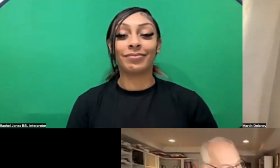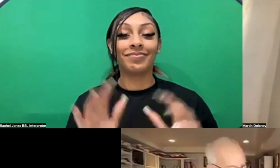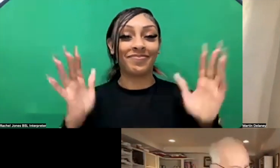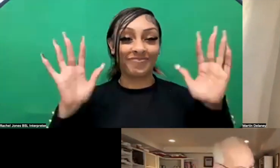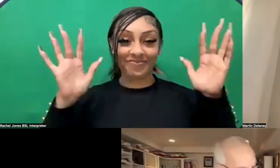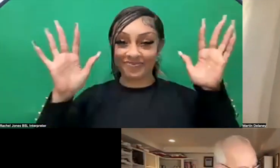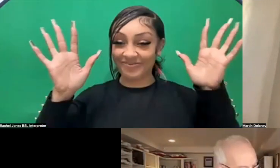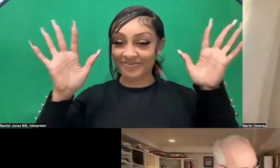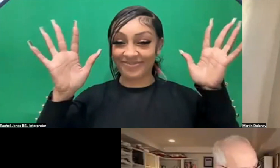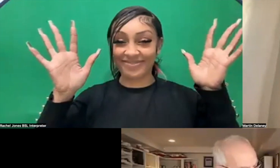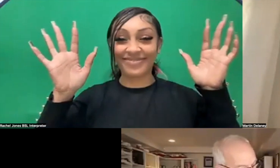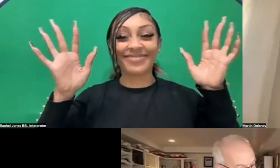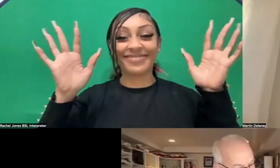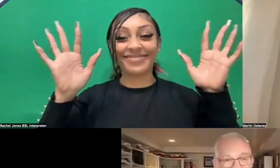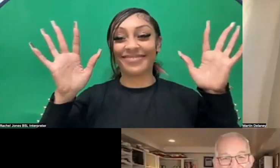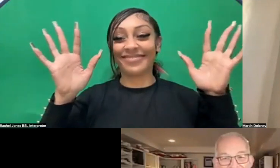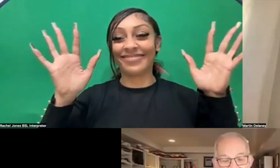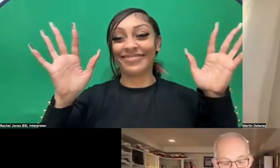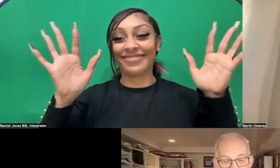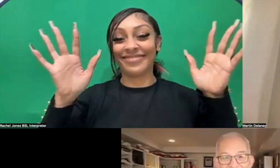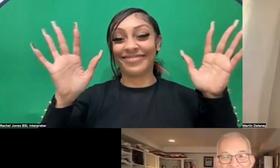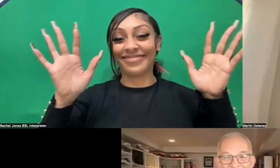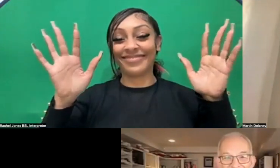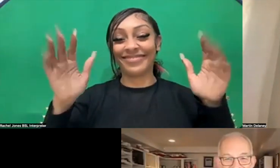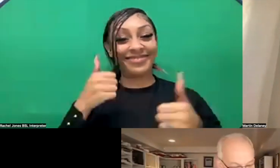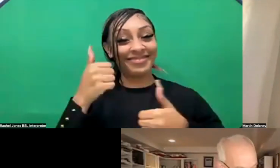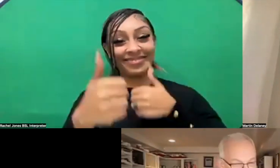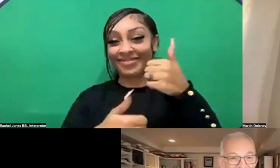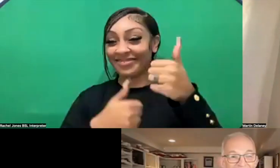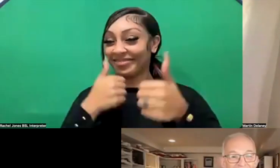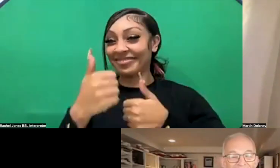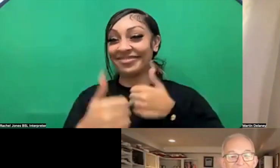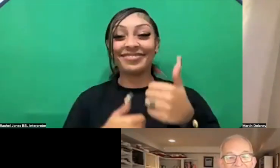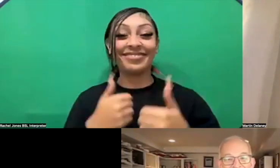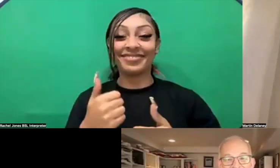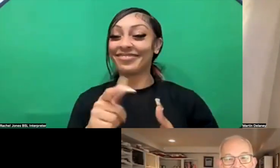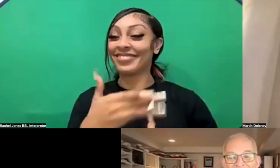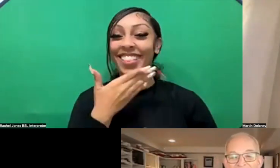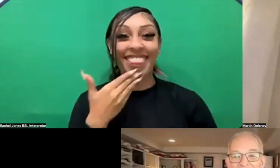Okay, that's great. That's one thing I haven't done personally as a user. Really nice. That's